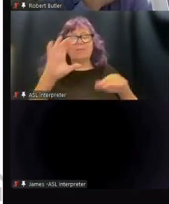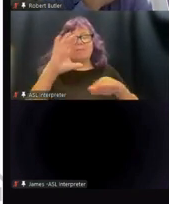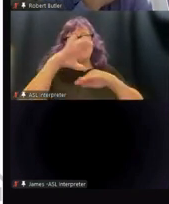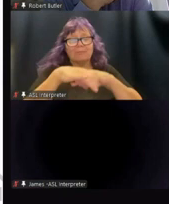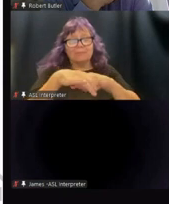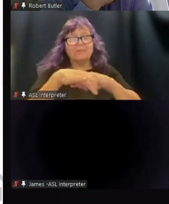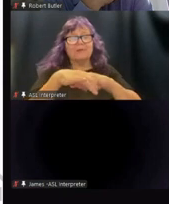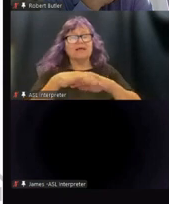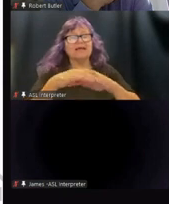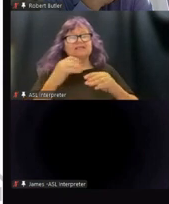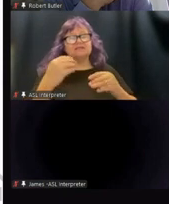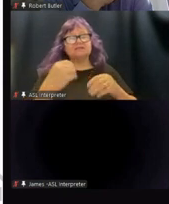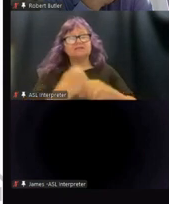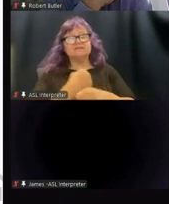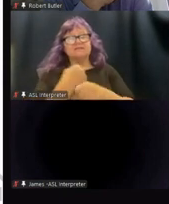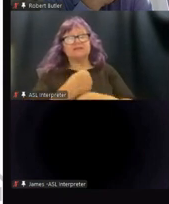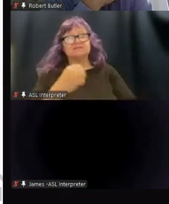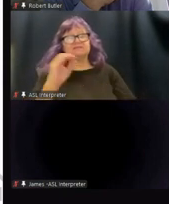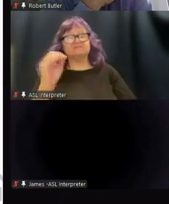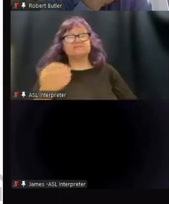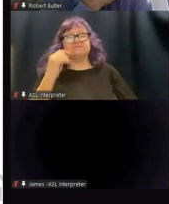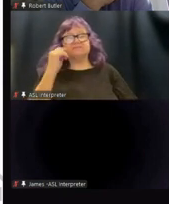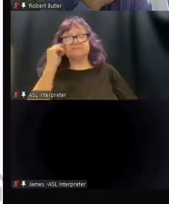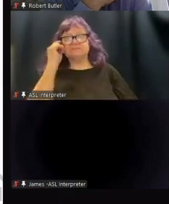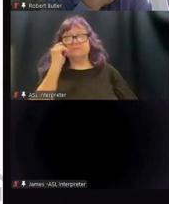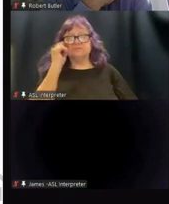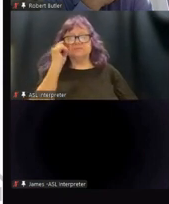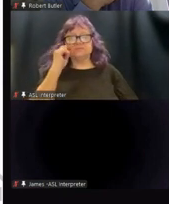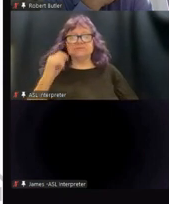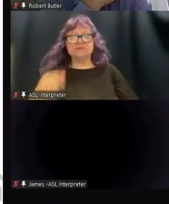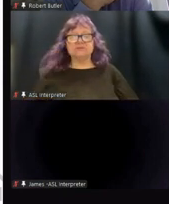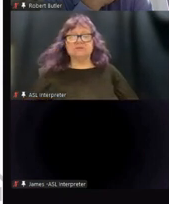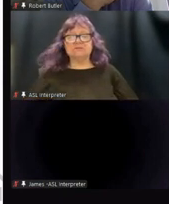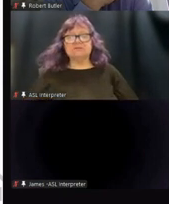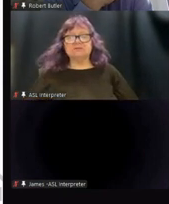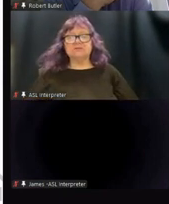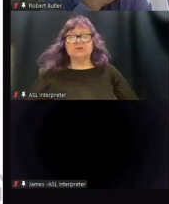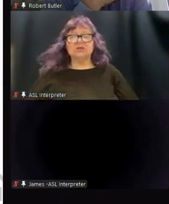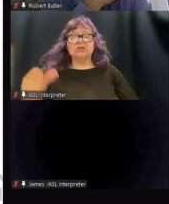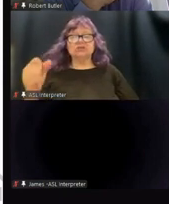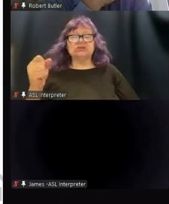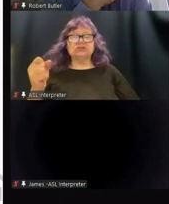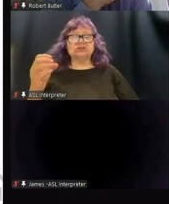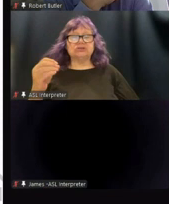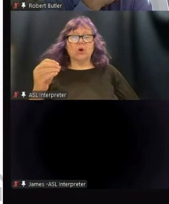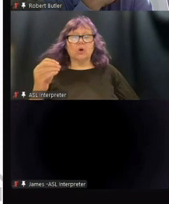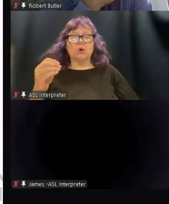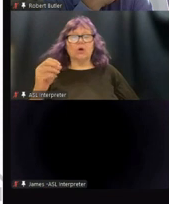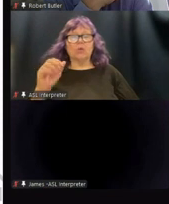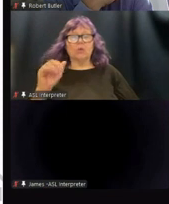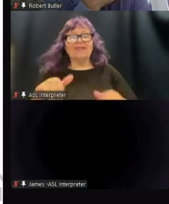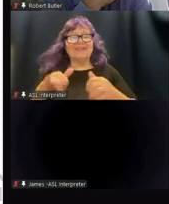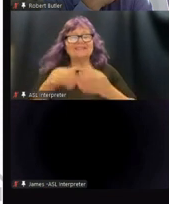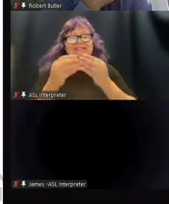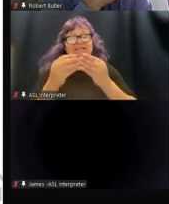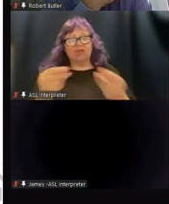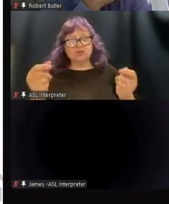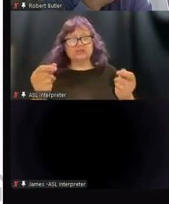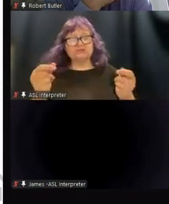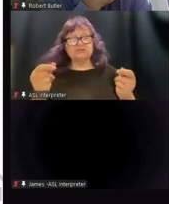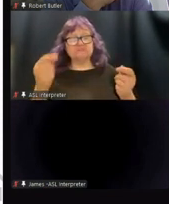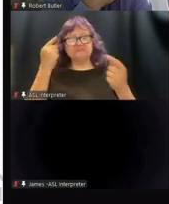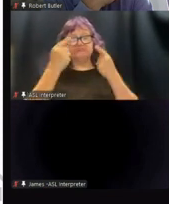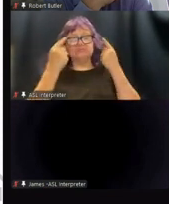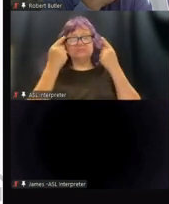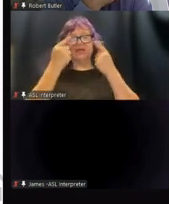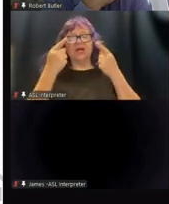Next slide. So With this solution in hand, we